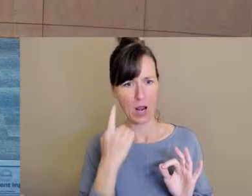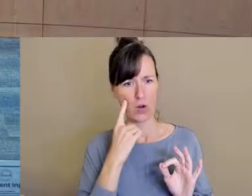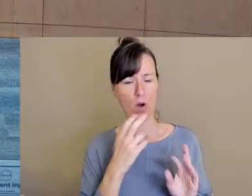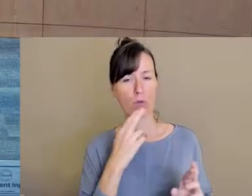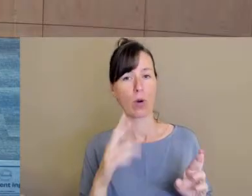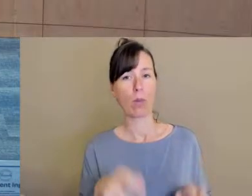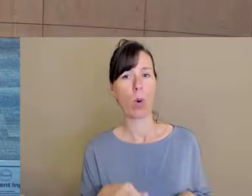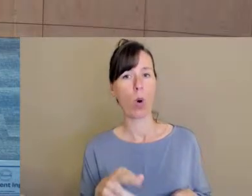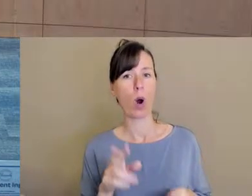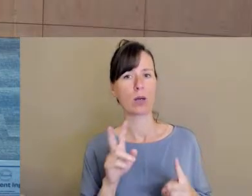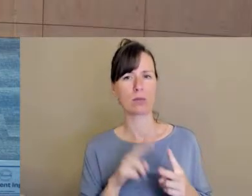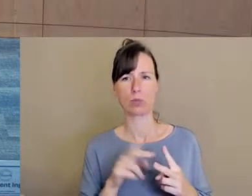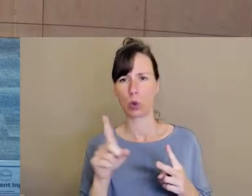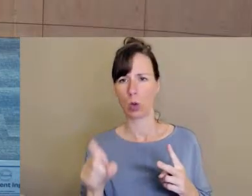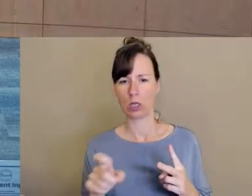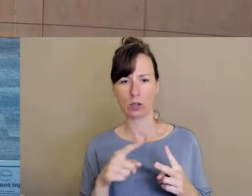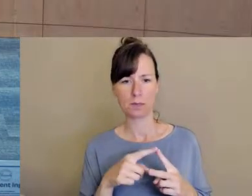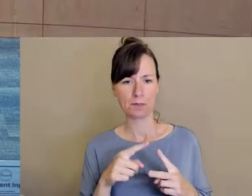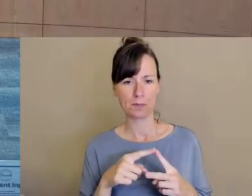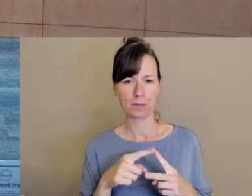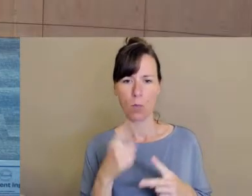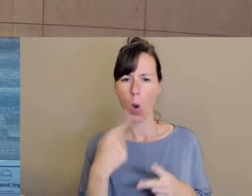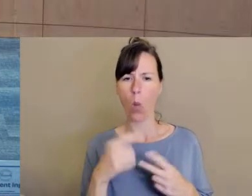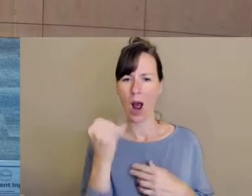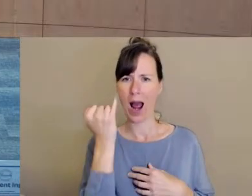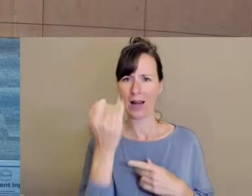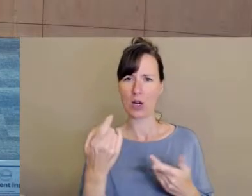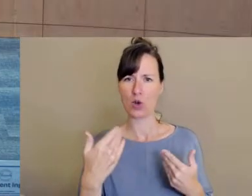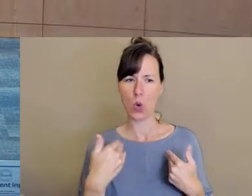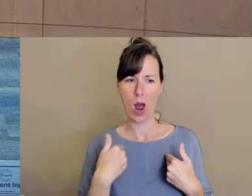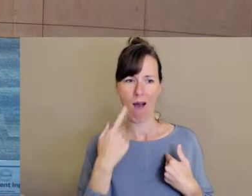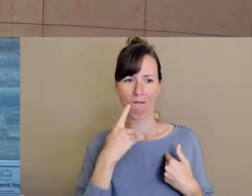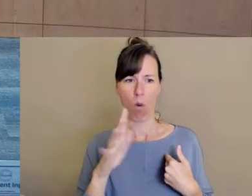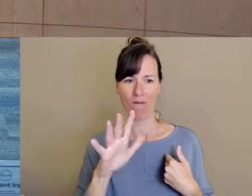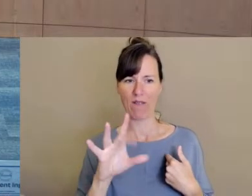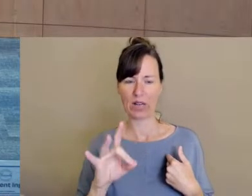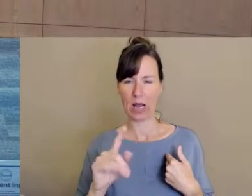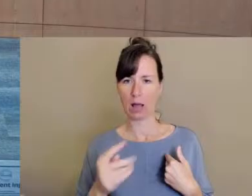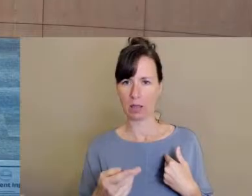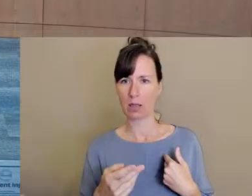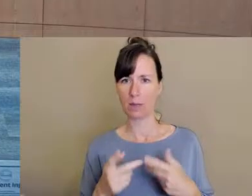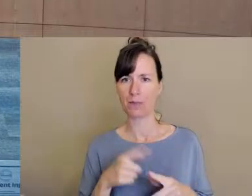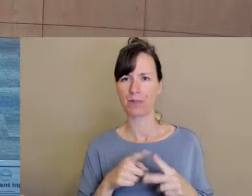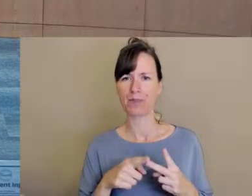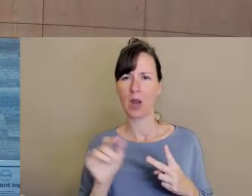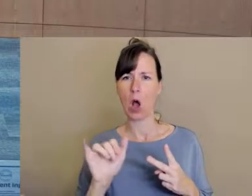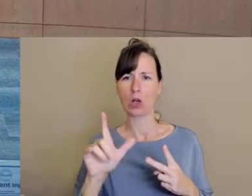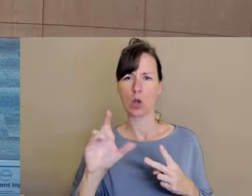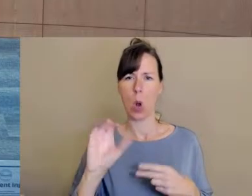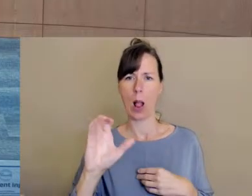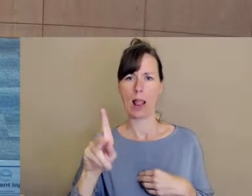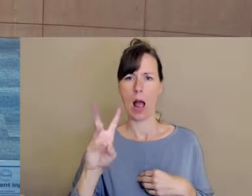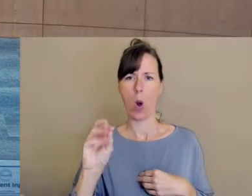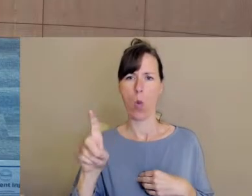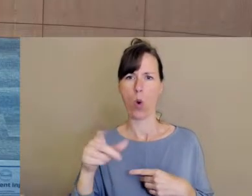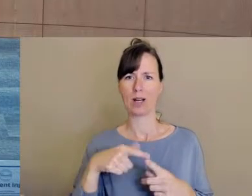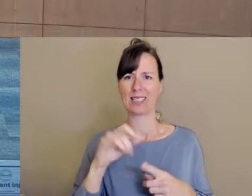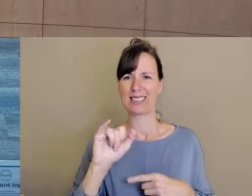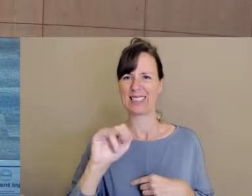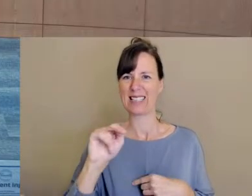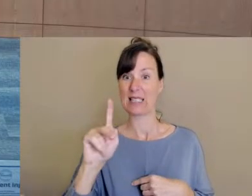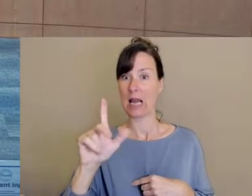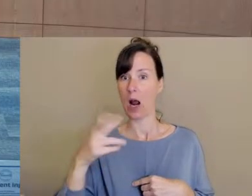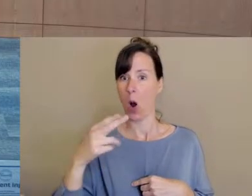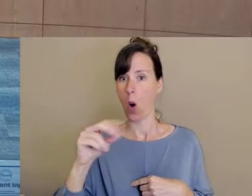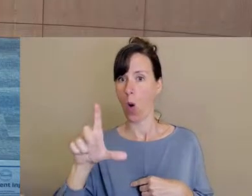What ideas do you have in place for the 58th? And then also Lockwood, there was a sinkhole, and we talked about the incident. I